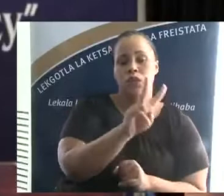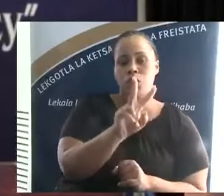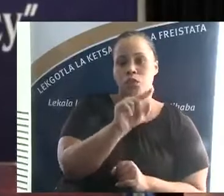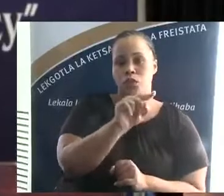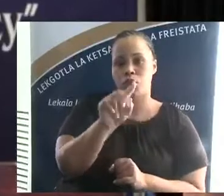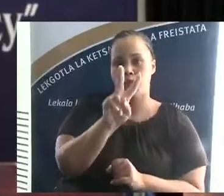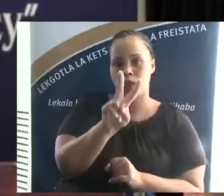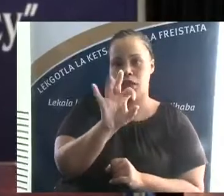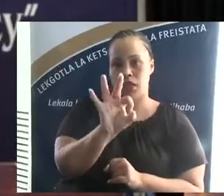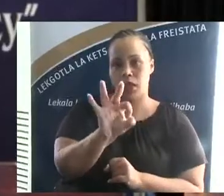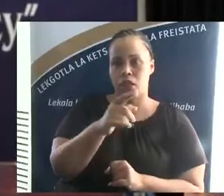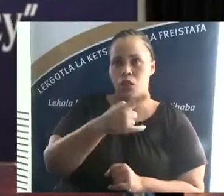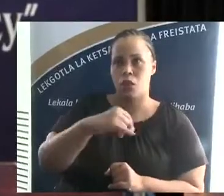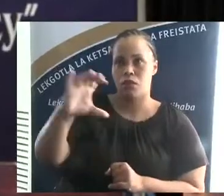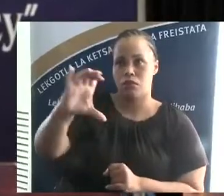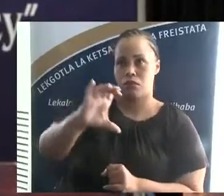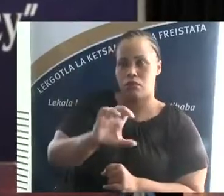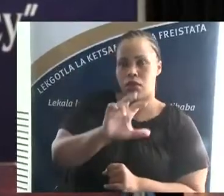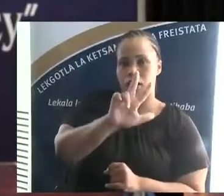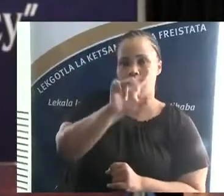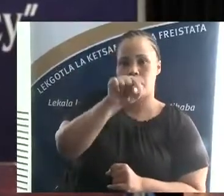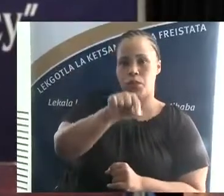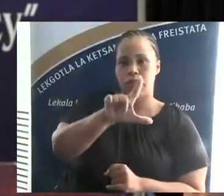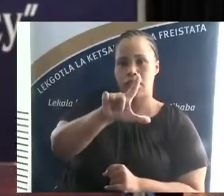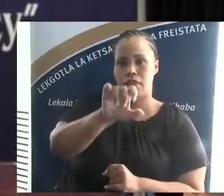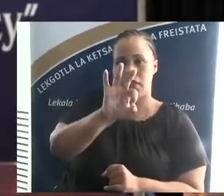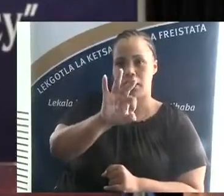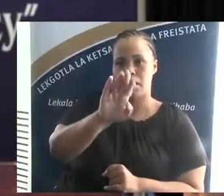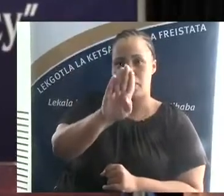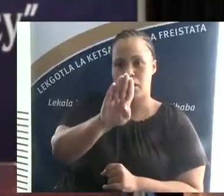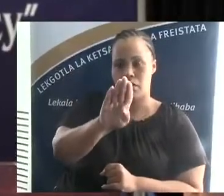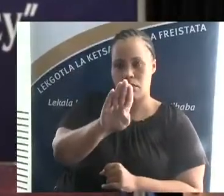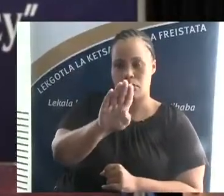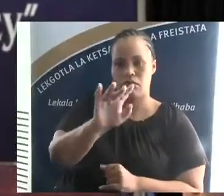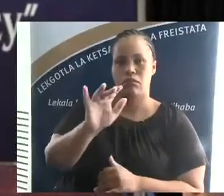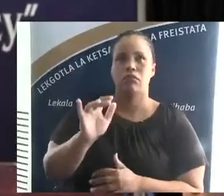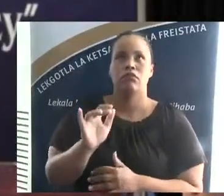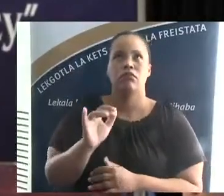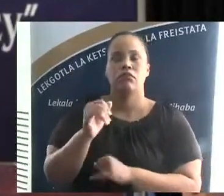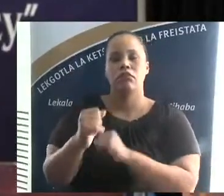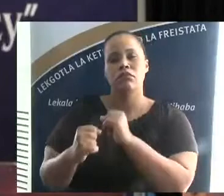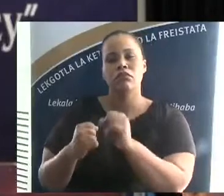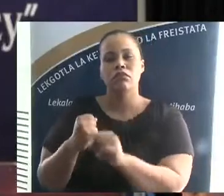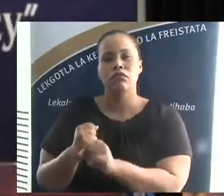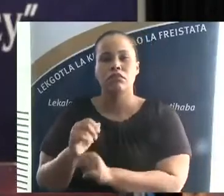we'll receive 8.737 billion. In